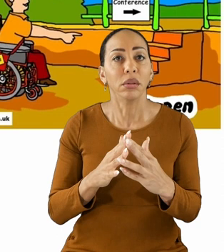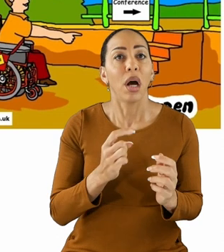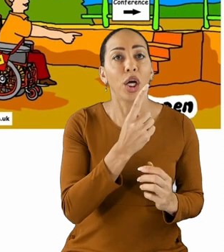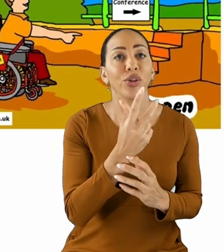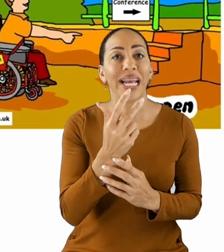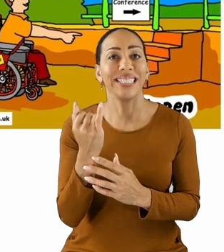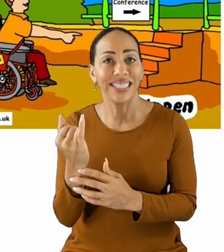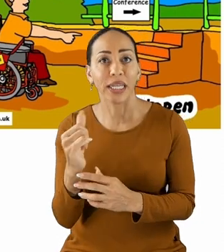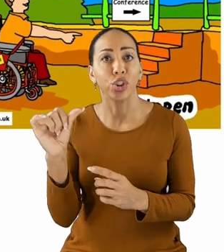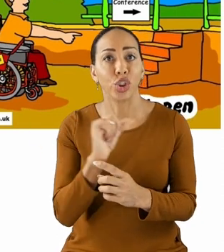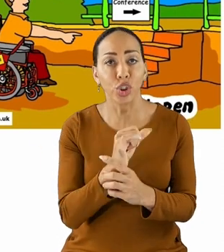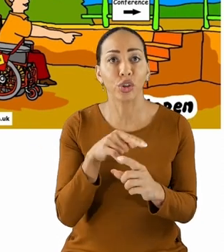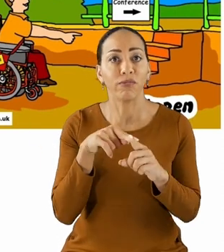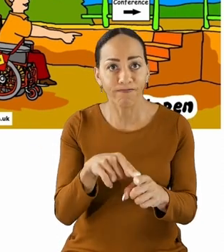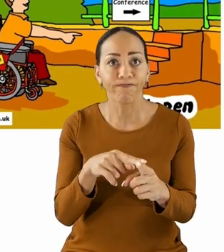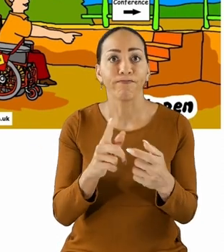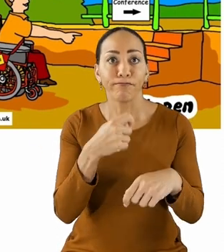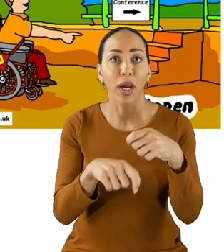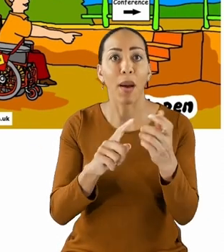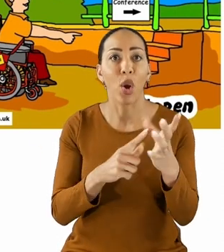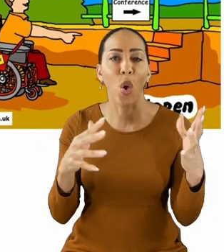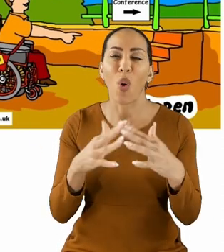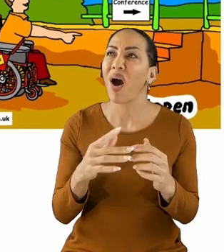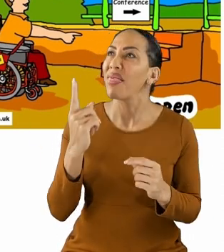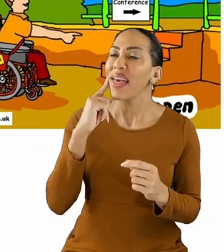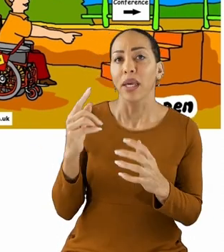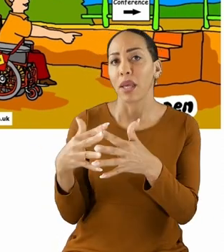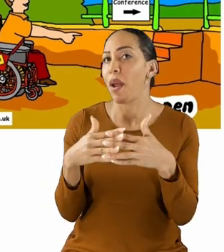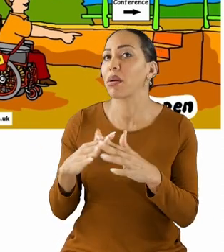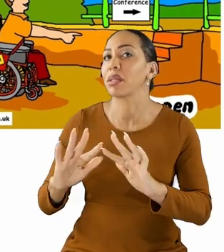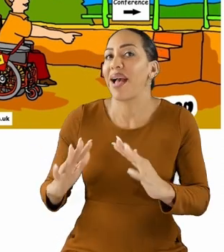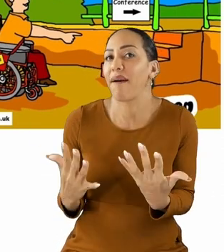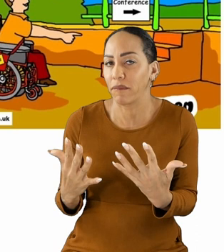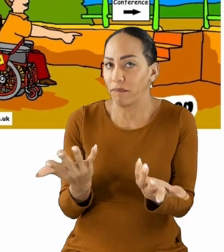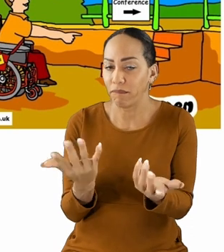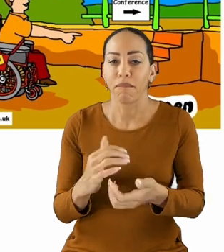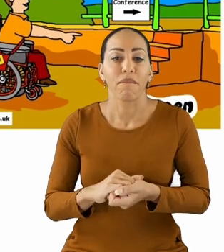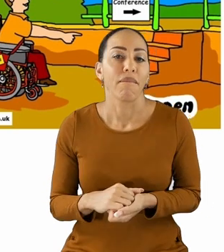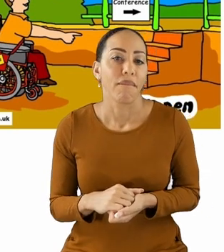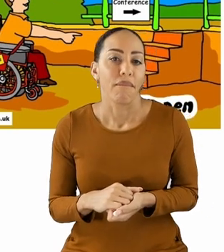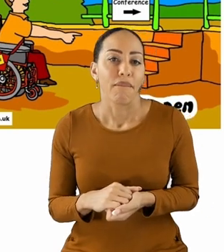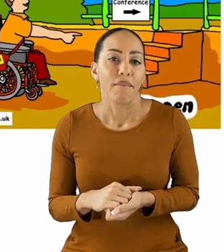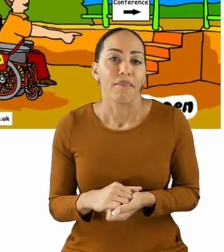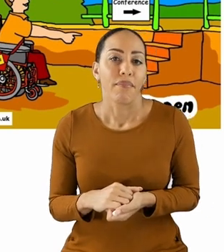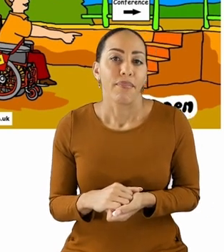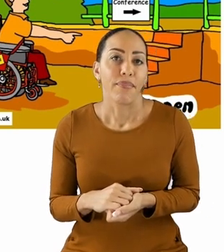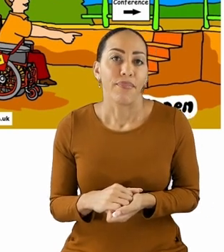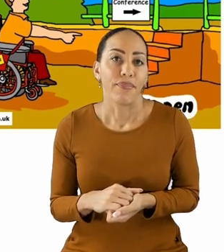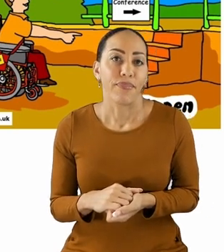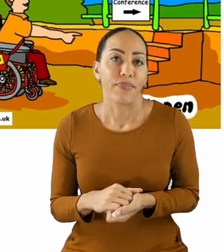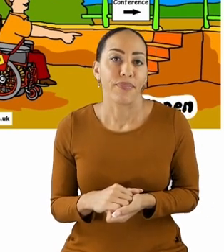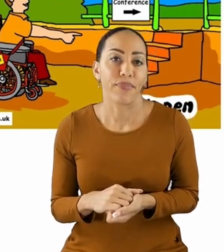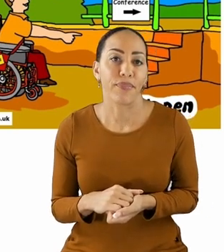means it should be in law in all of those countries. So only a handful of countries not, including the United States.